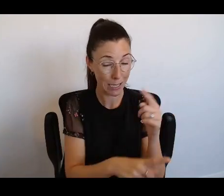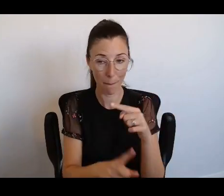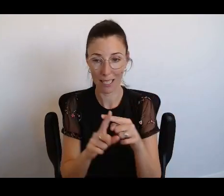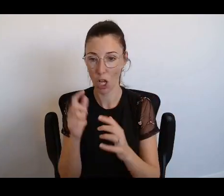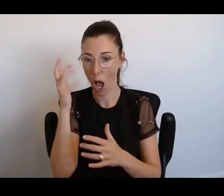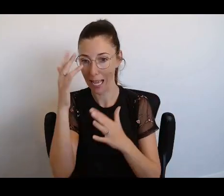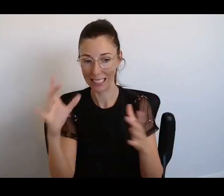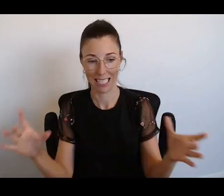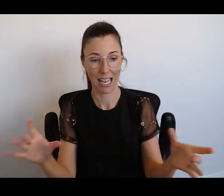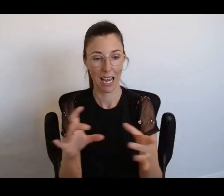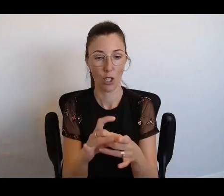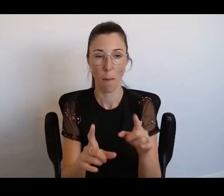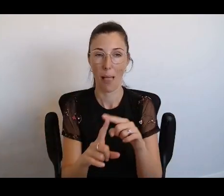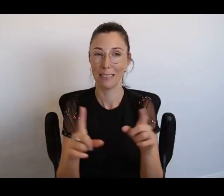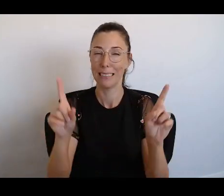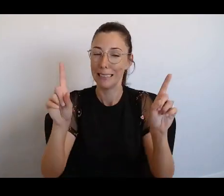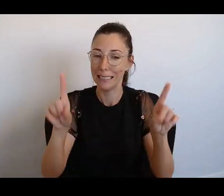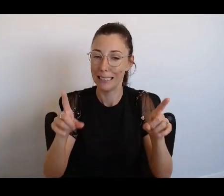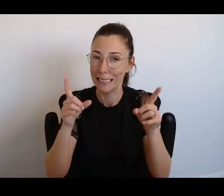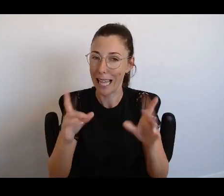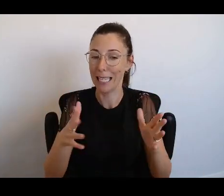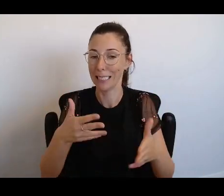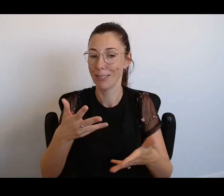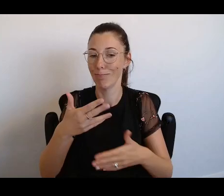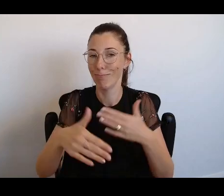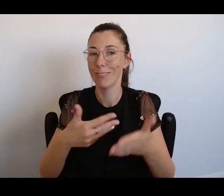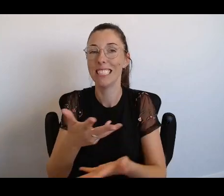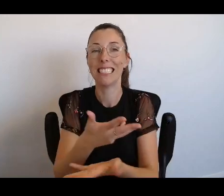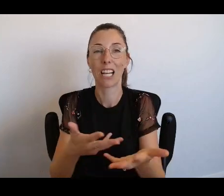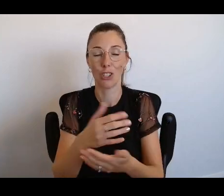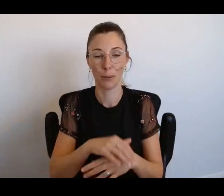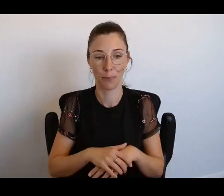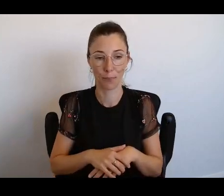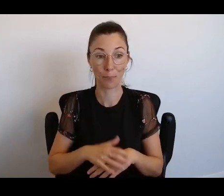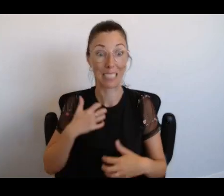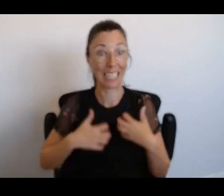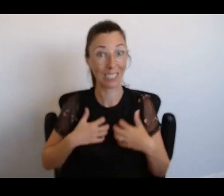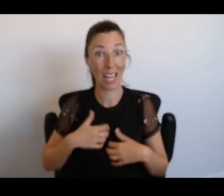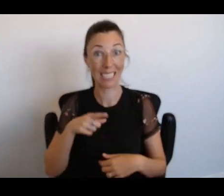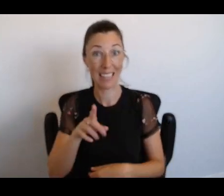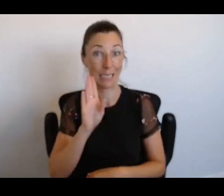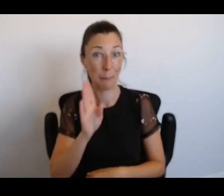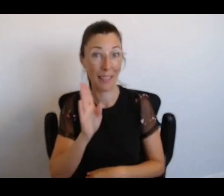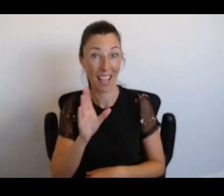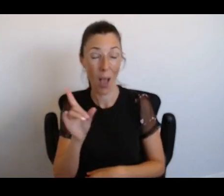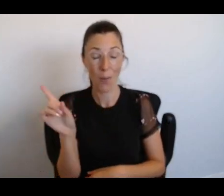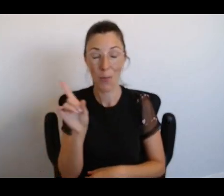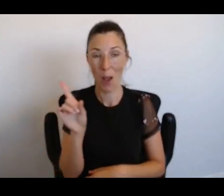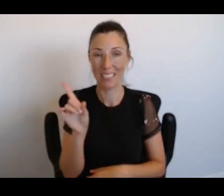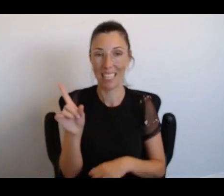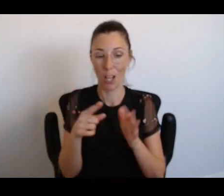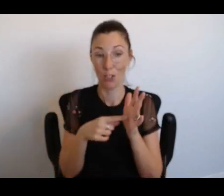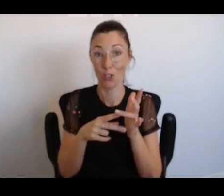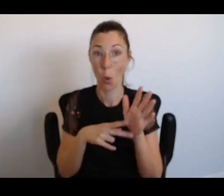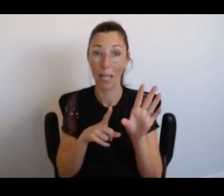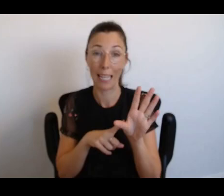discussion. And what's exciting about the speaker that you're going to hear from today is that Tony Albert lives